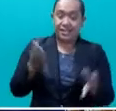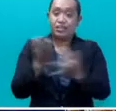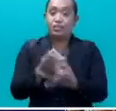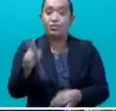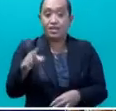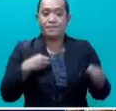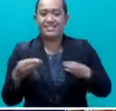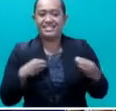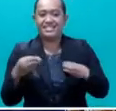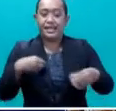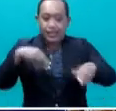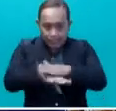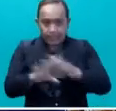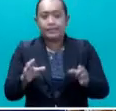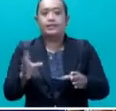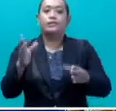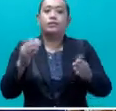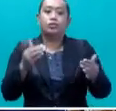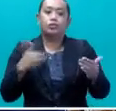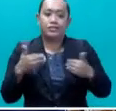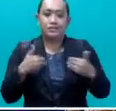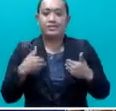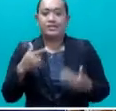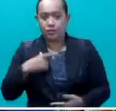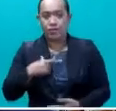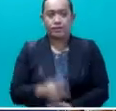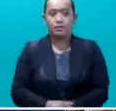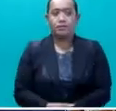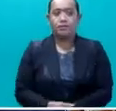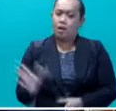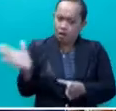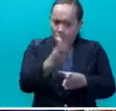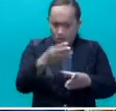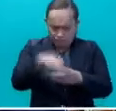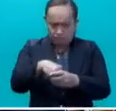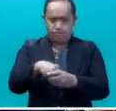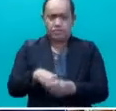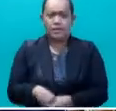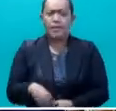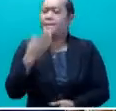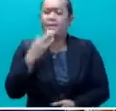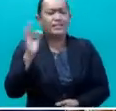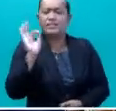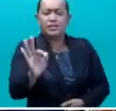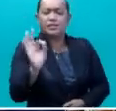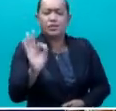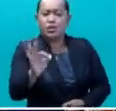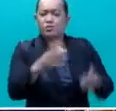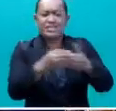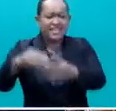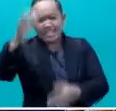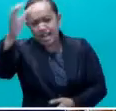around USP, the Moda City, Sports City, all those things. So please don't mislead the country